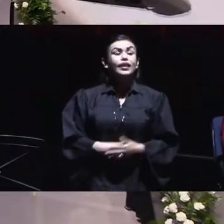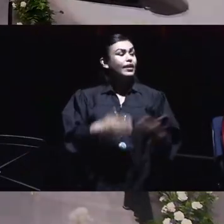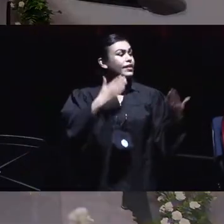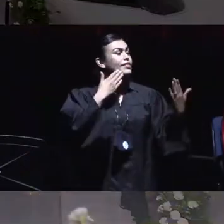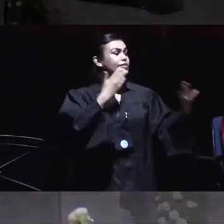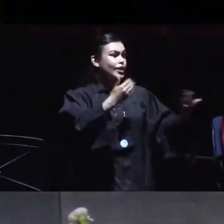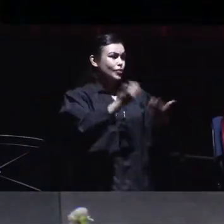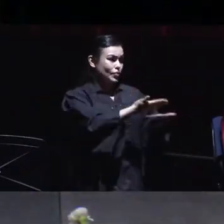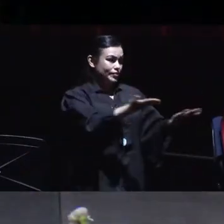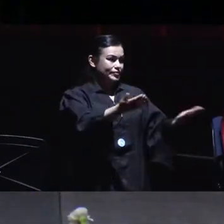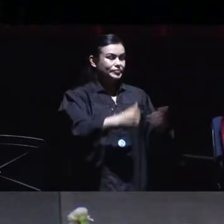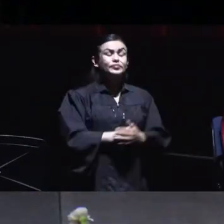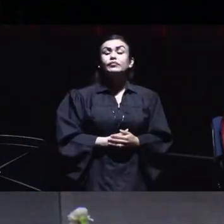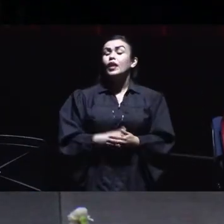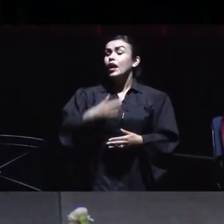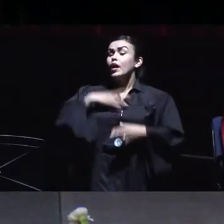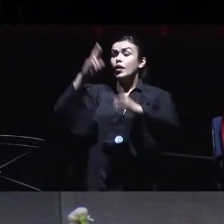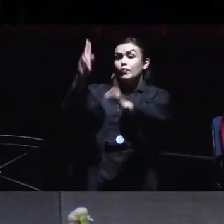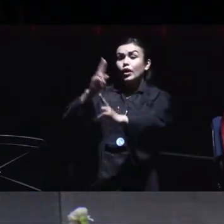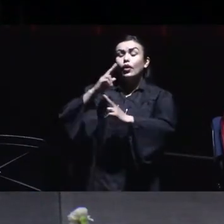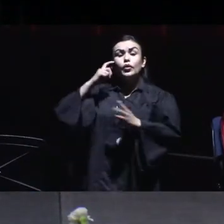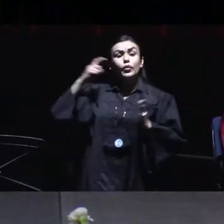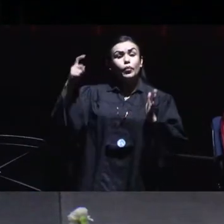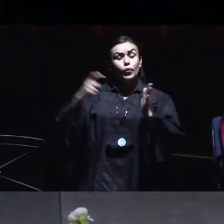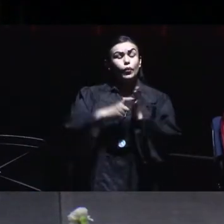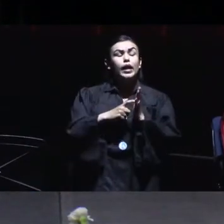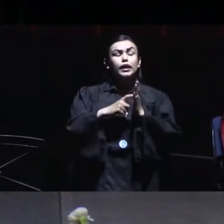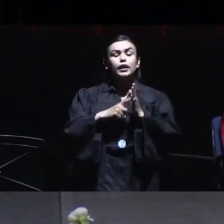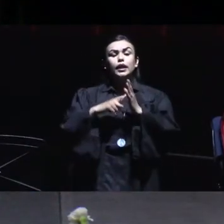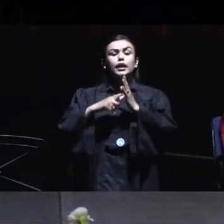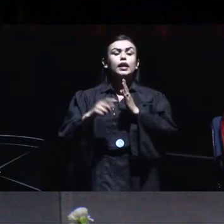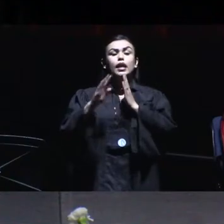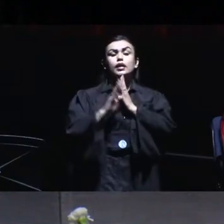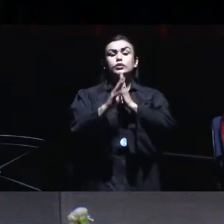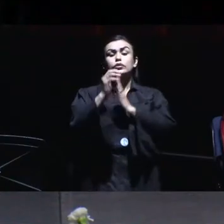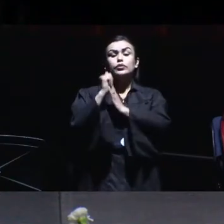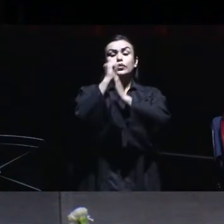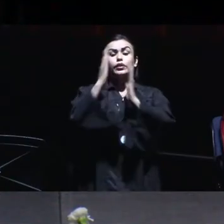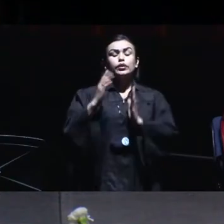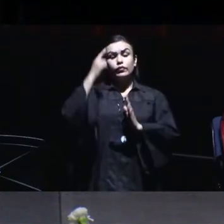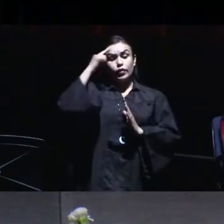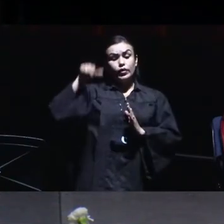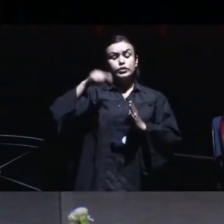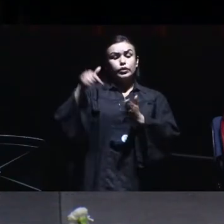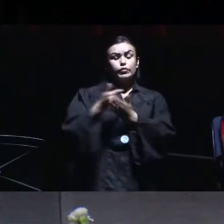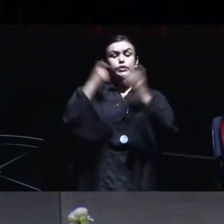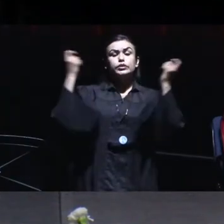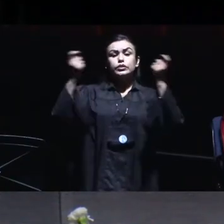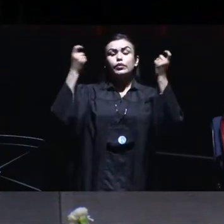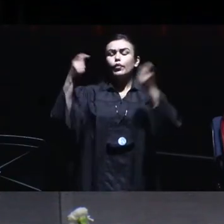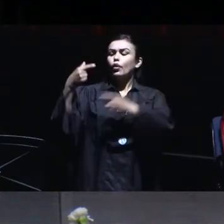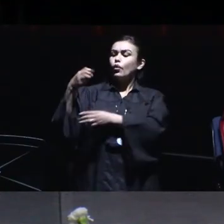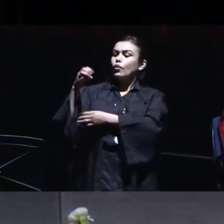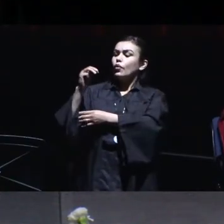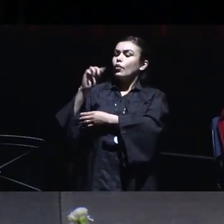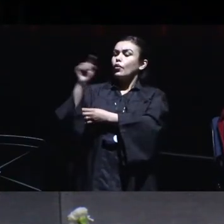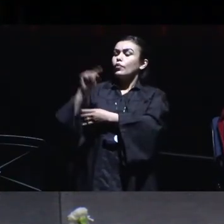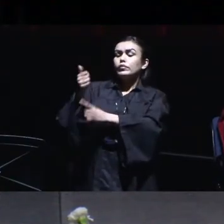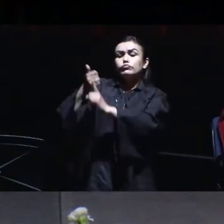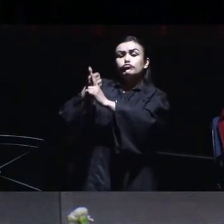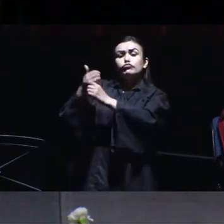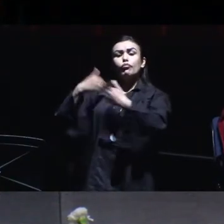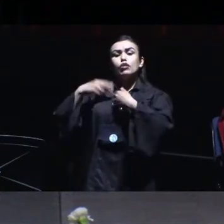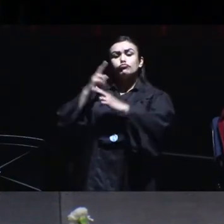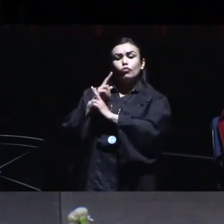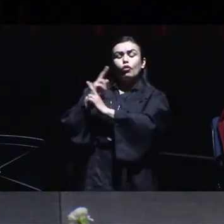Thank you all. It is my honor to recognize the Grand Marshal of the commencement ceremony, Ms. Manuela Gomez, who is honored with the